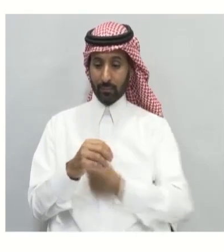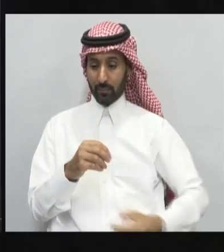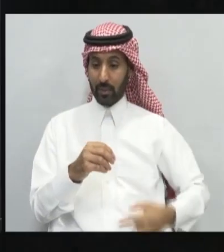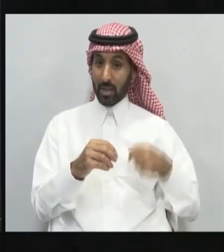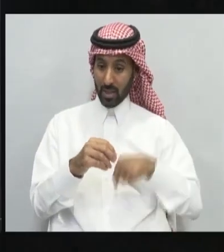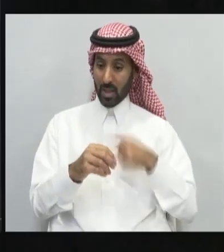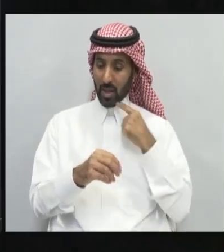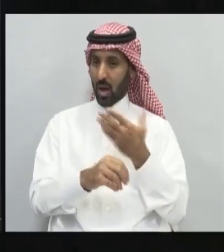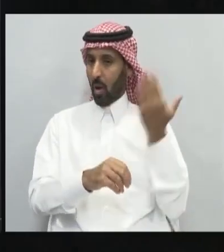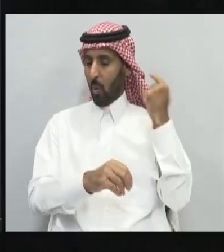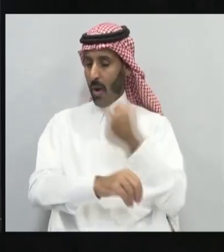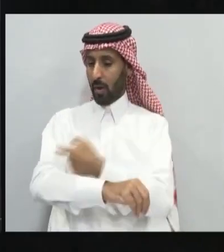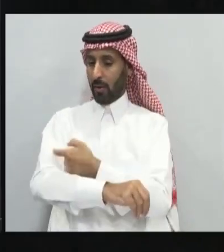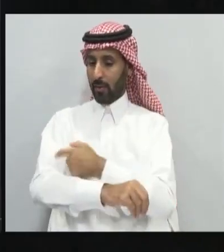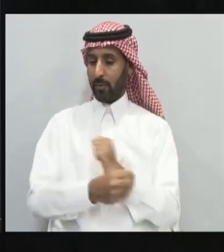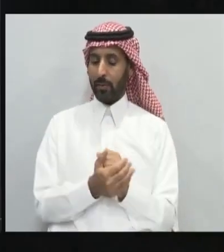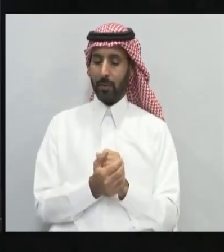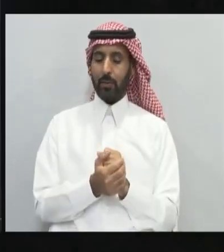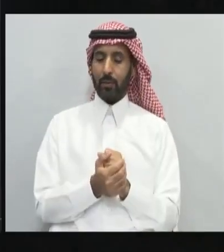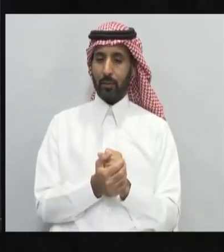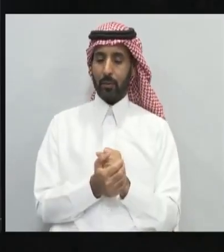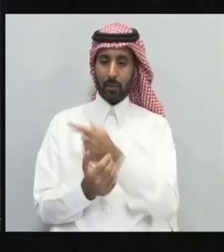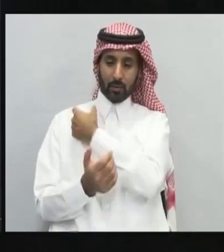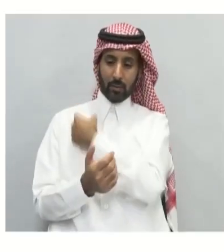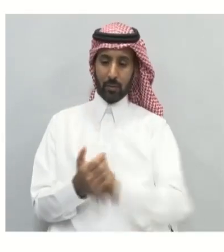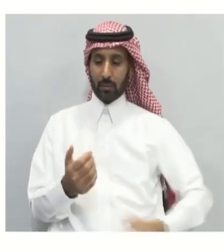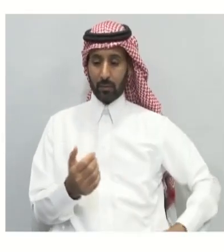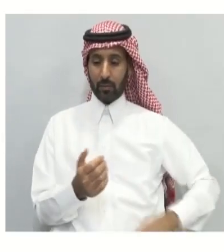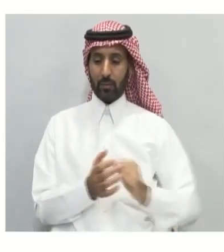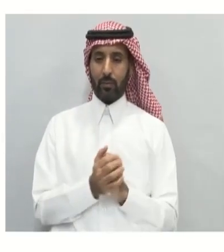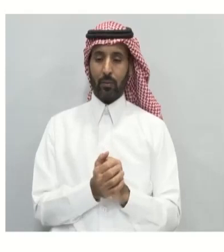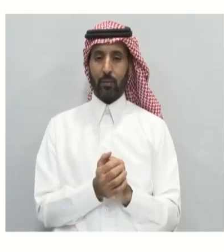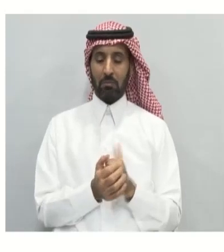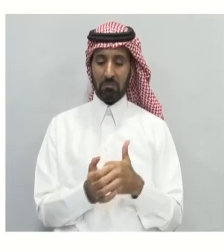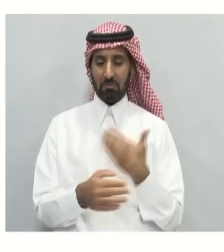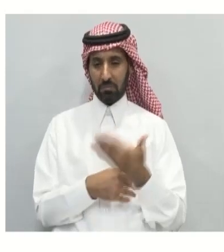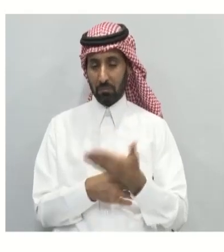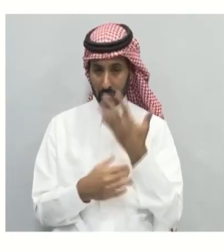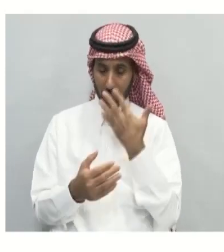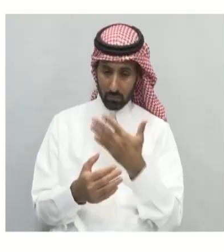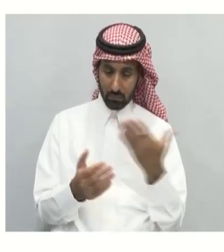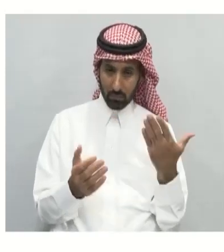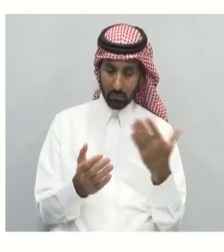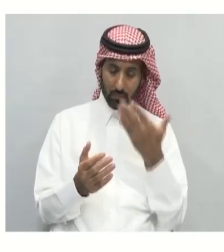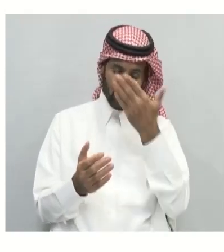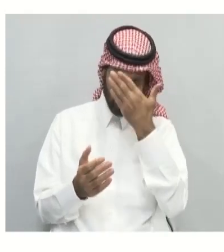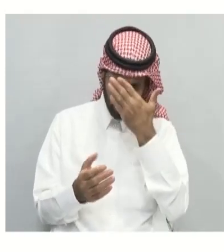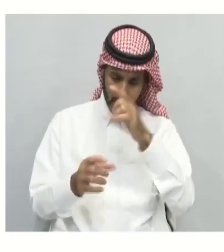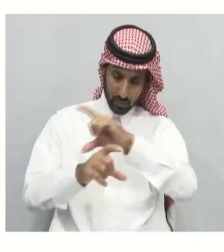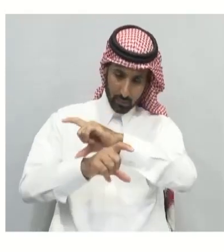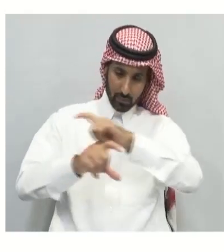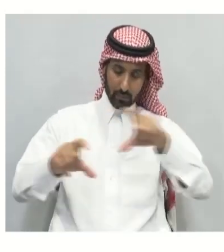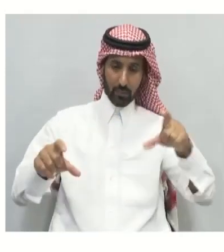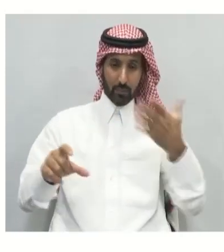He was fortunately wearing his seatbelt, but he still managed to hit